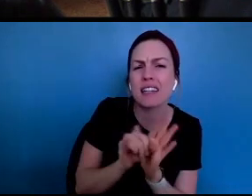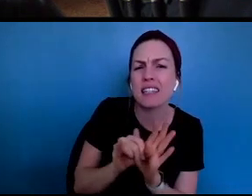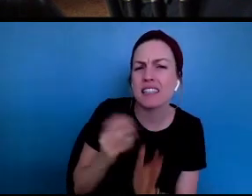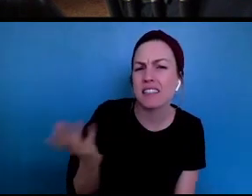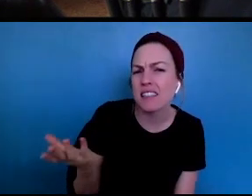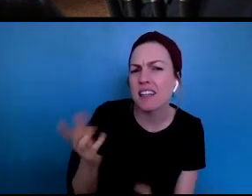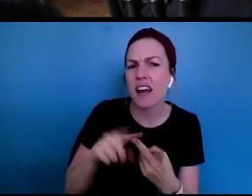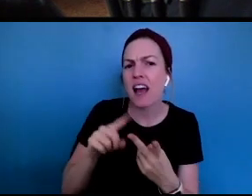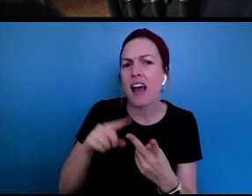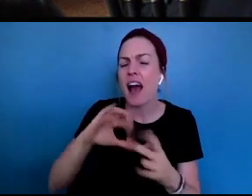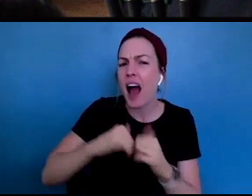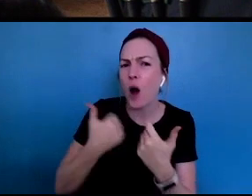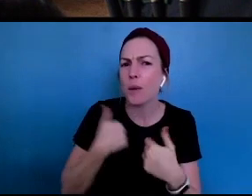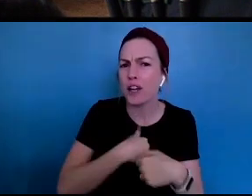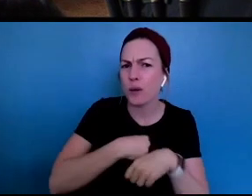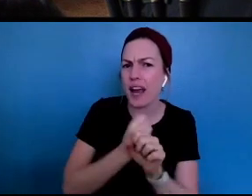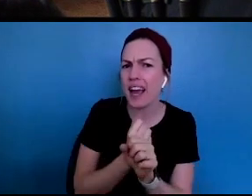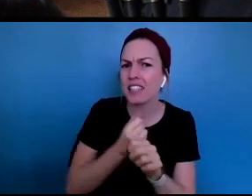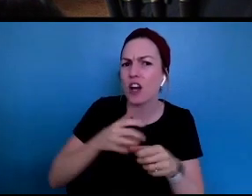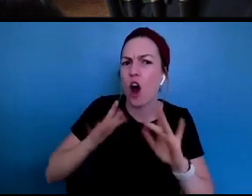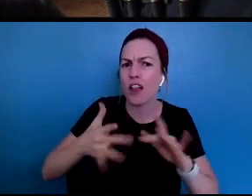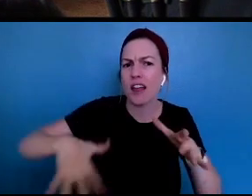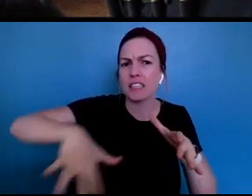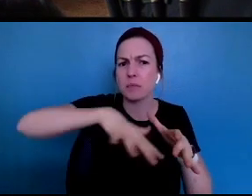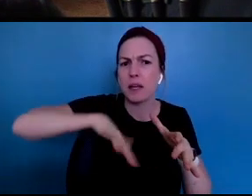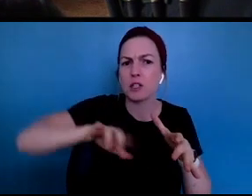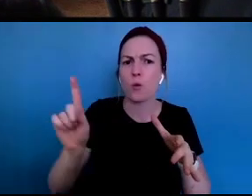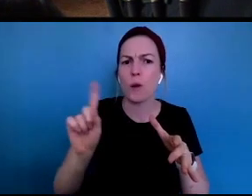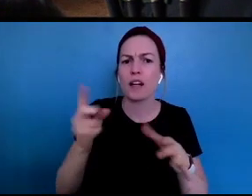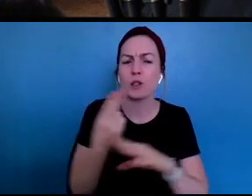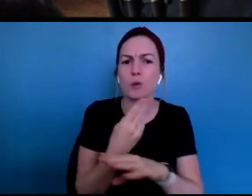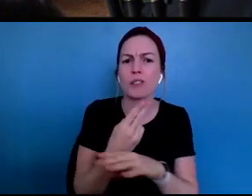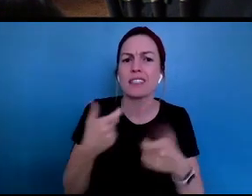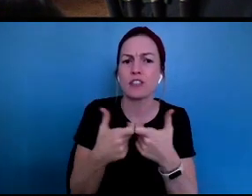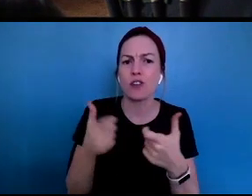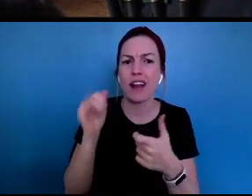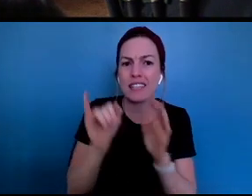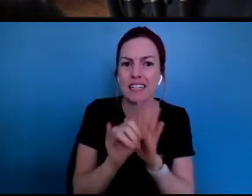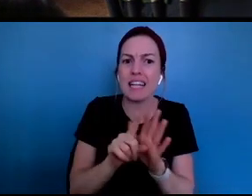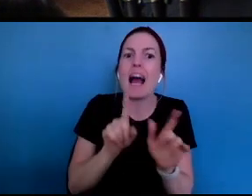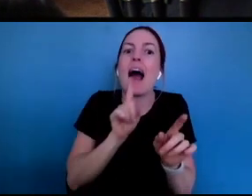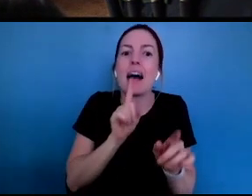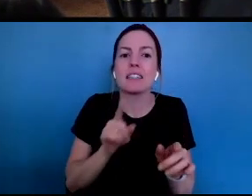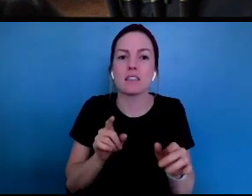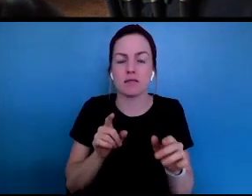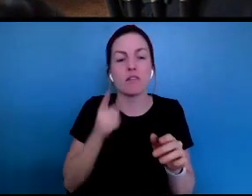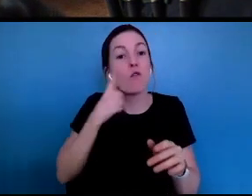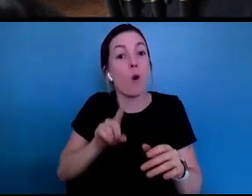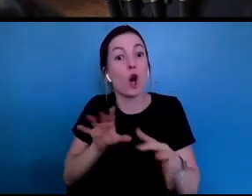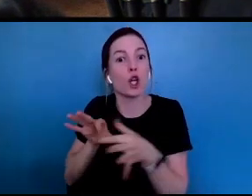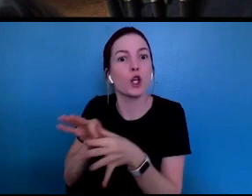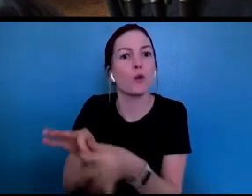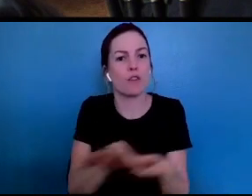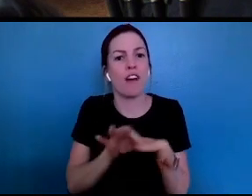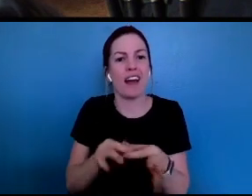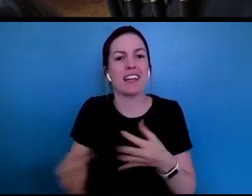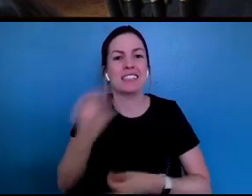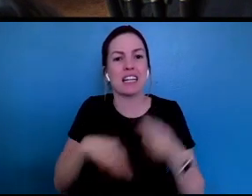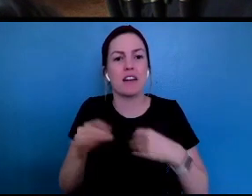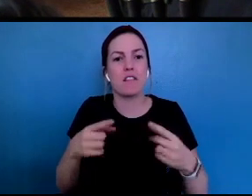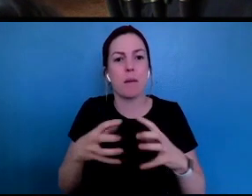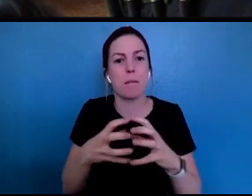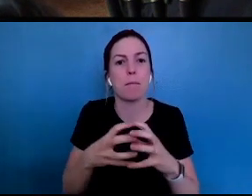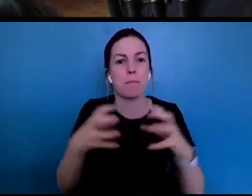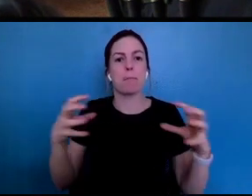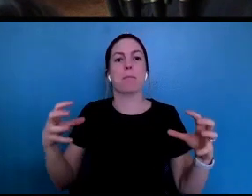we can create online spaces that use digital identity as a unifying force rather than as a polarizing a force